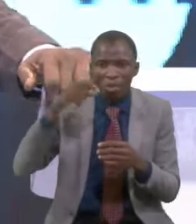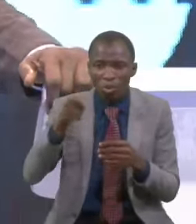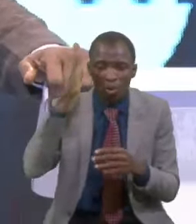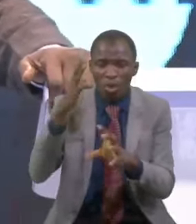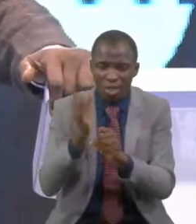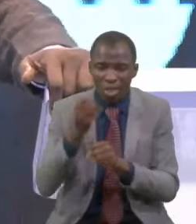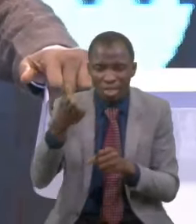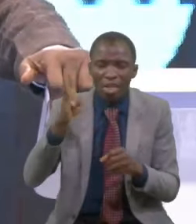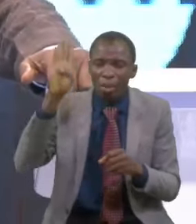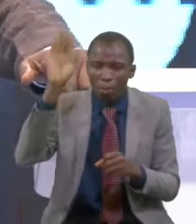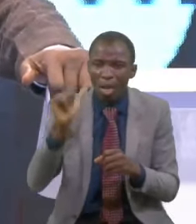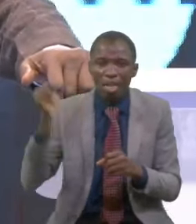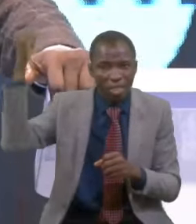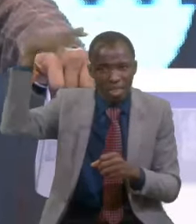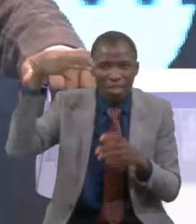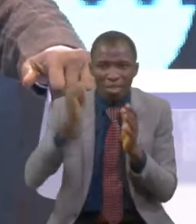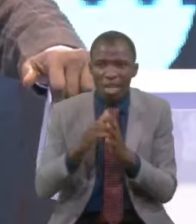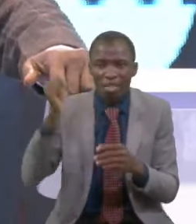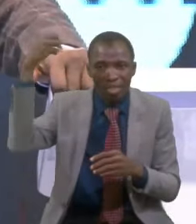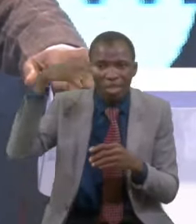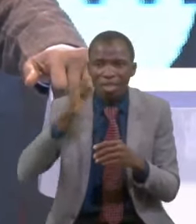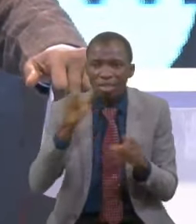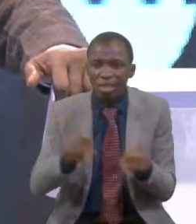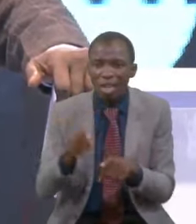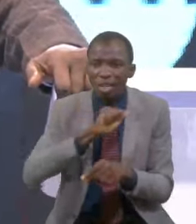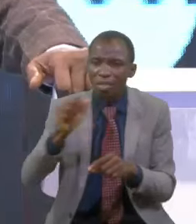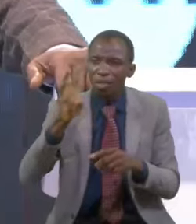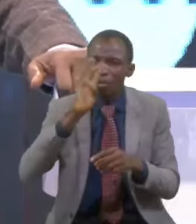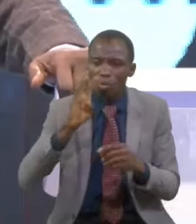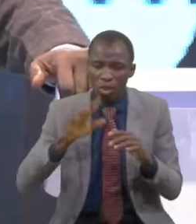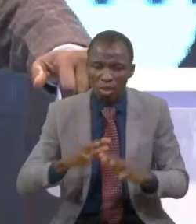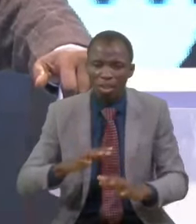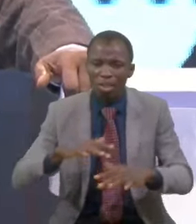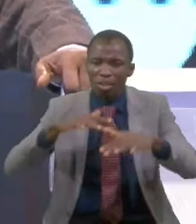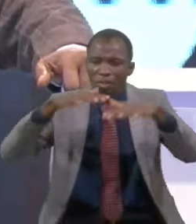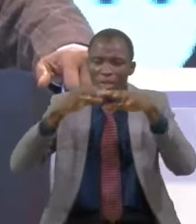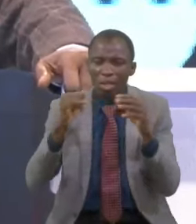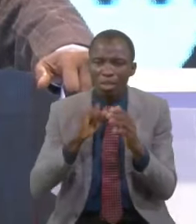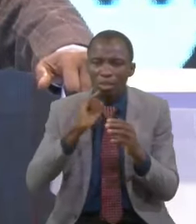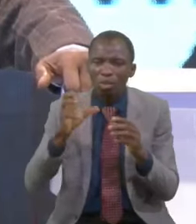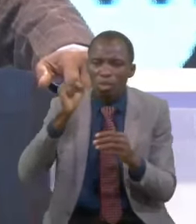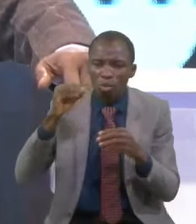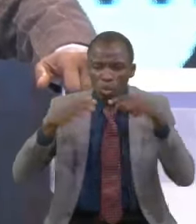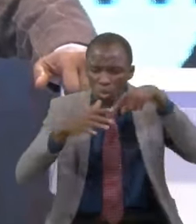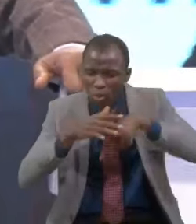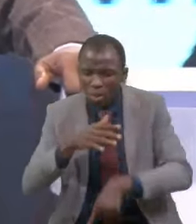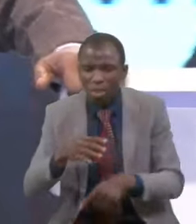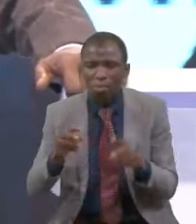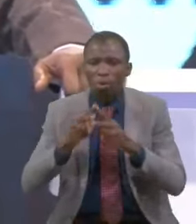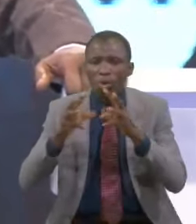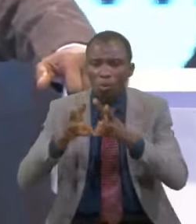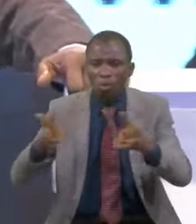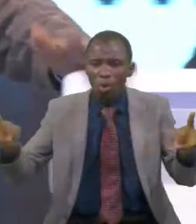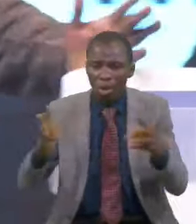And that grace is like an ocean. It's so deep. It's so wide. And as I